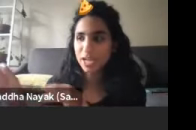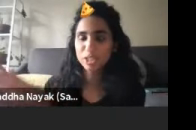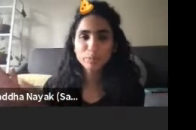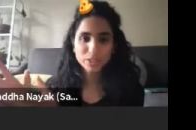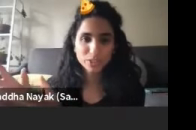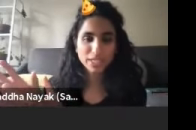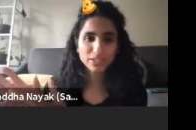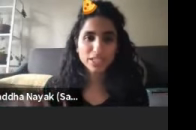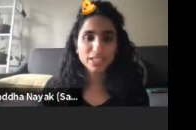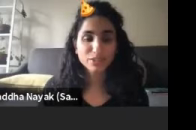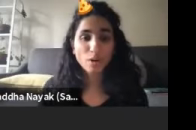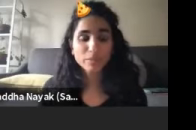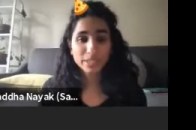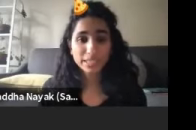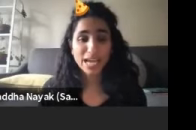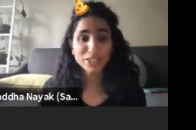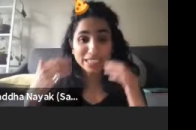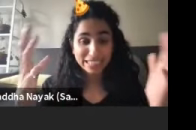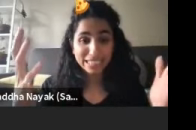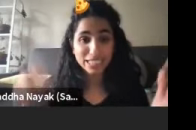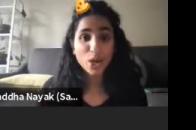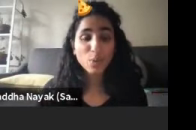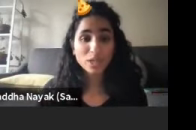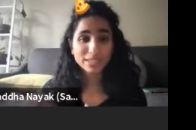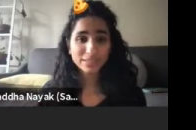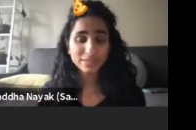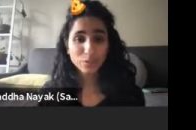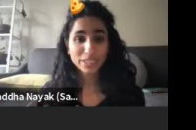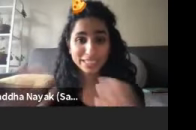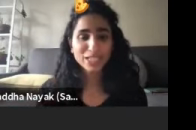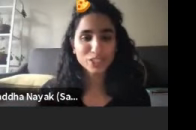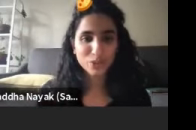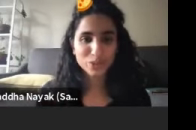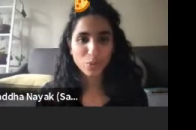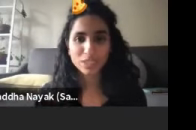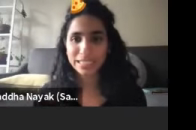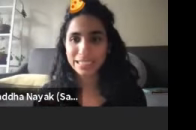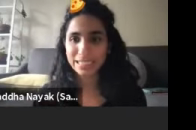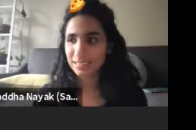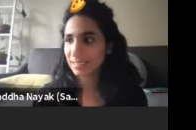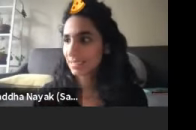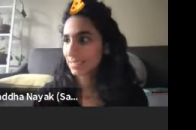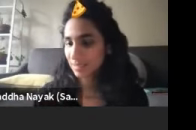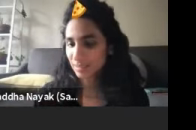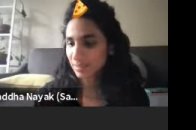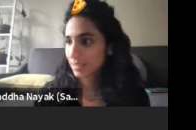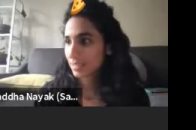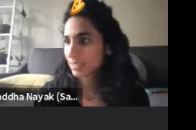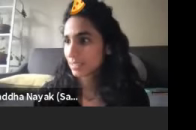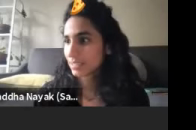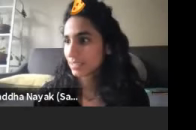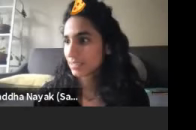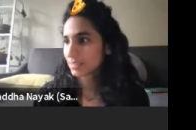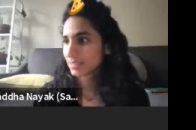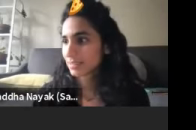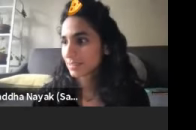when you actually put it together in this form, they can actually see what the data shows or what they did. So